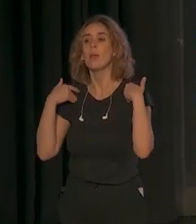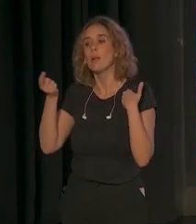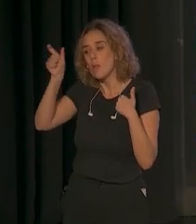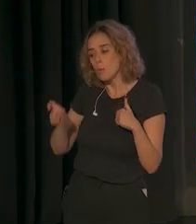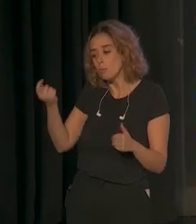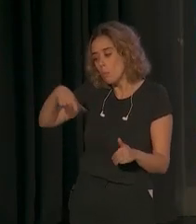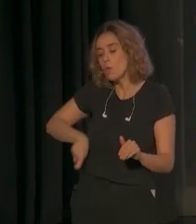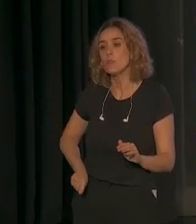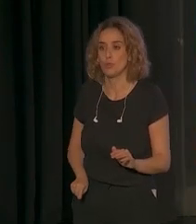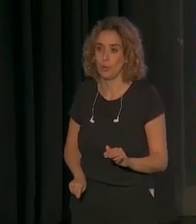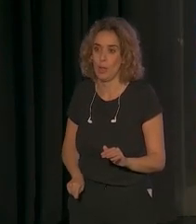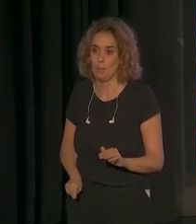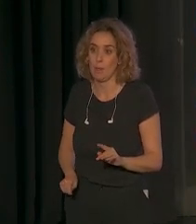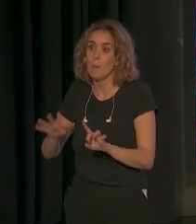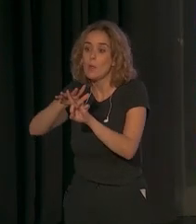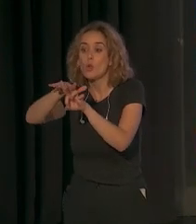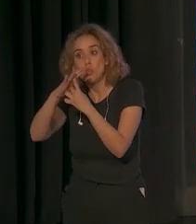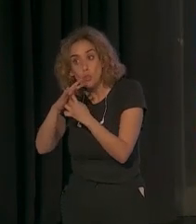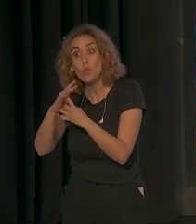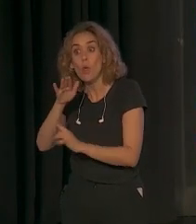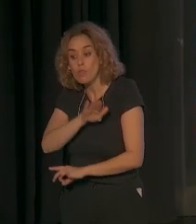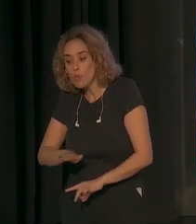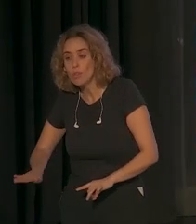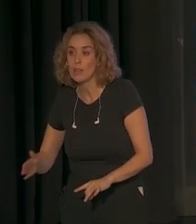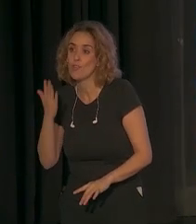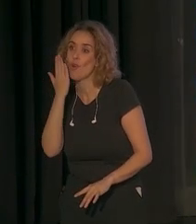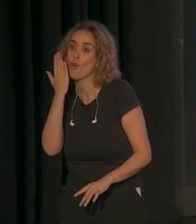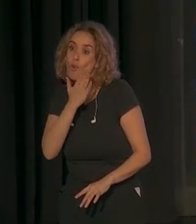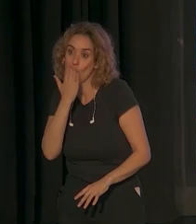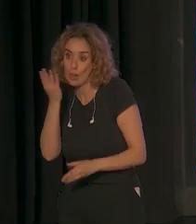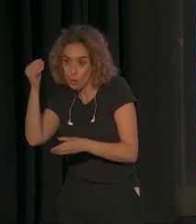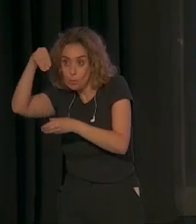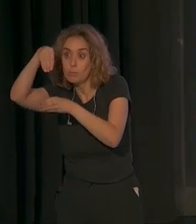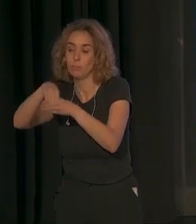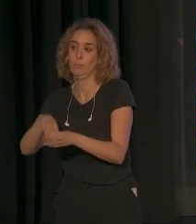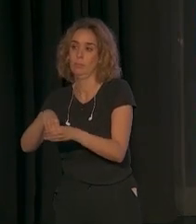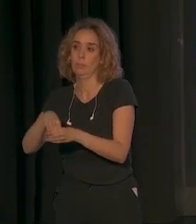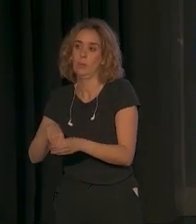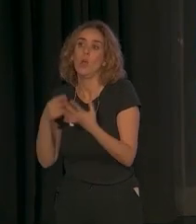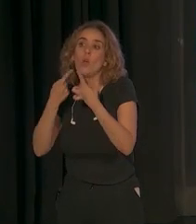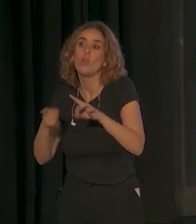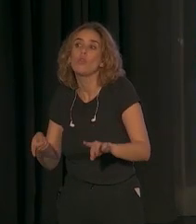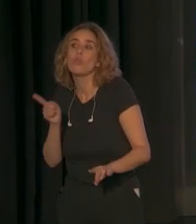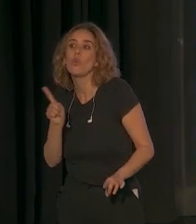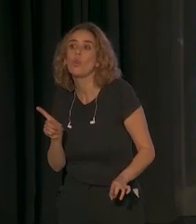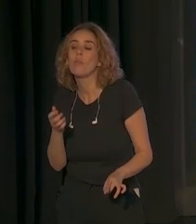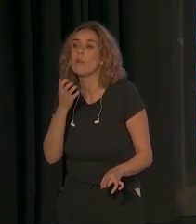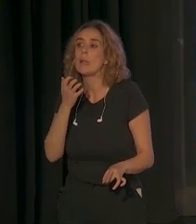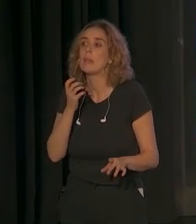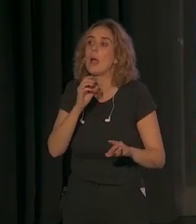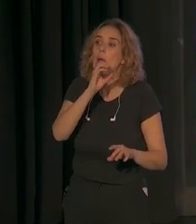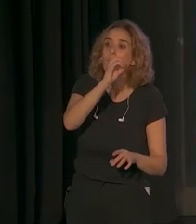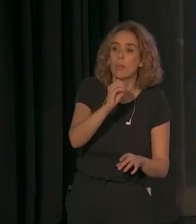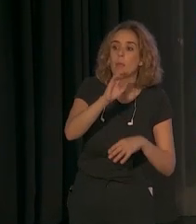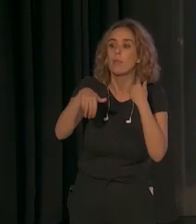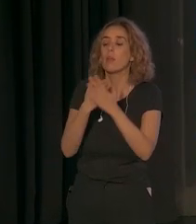way, individual plans and customized plans, but they work in the context of the child. So,